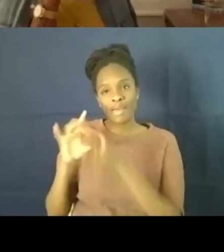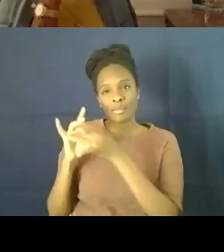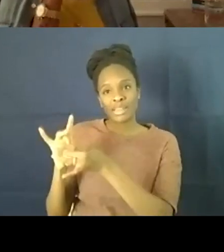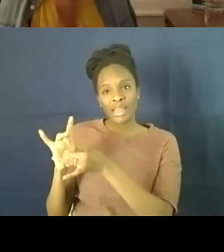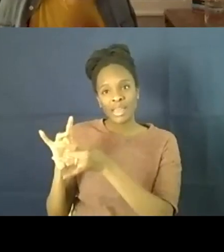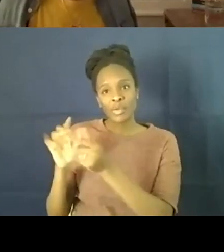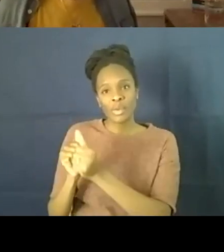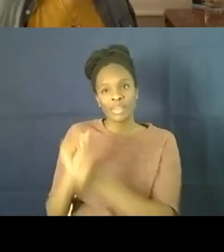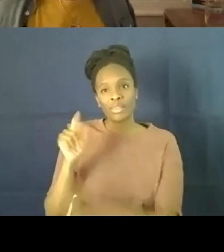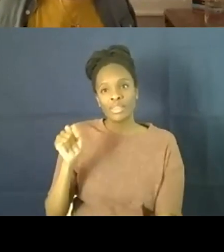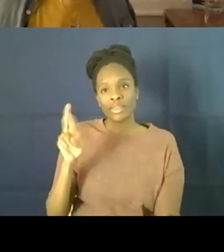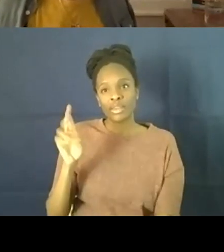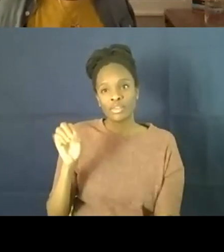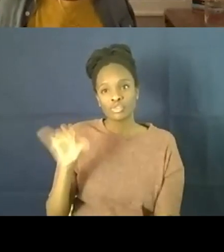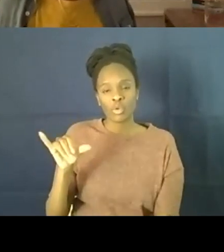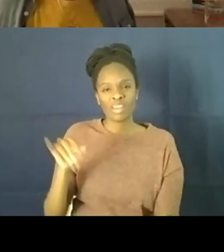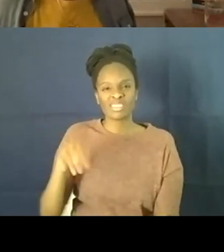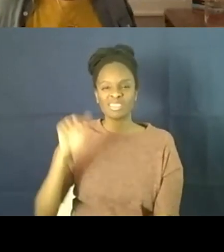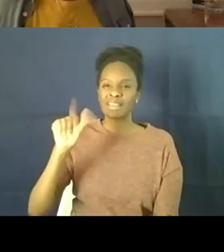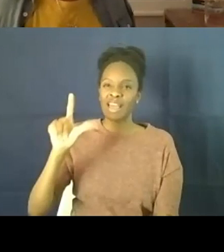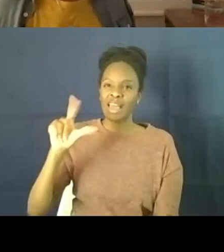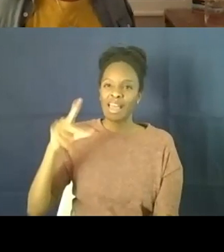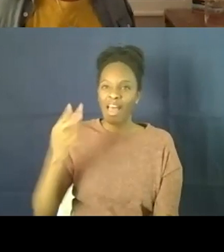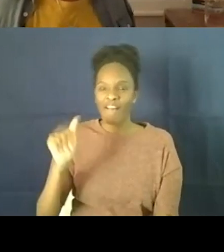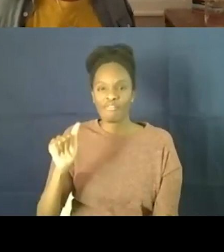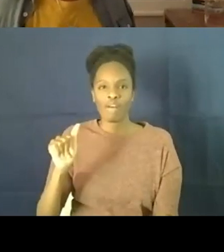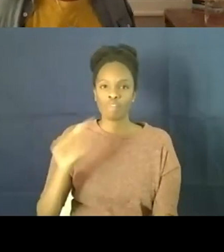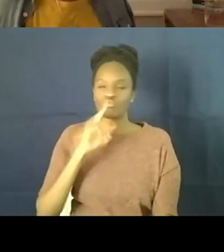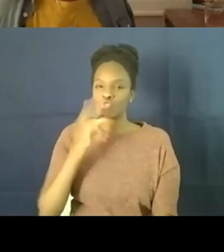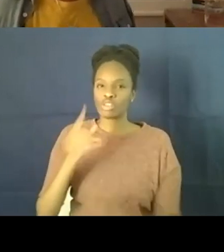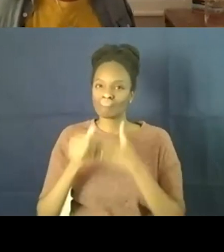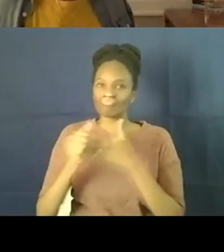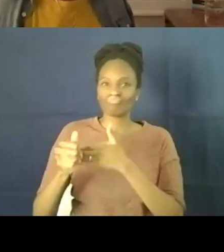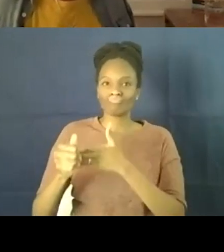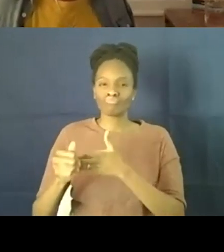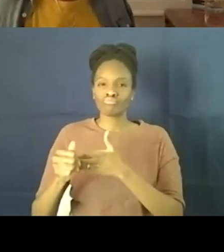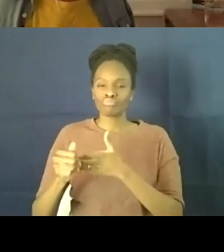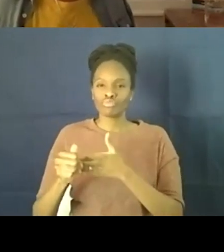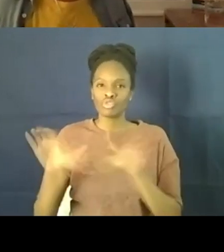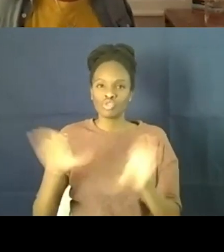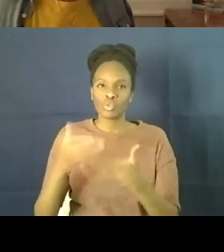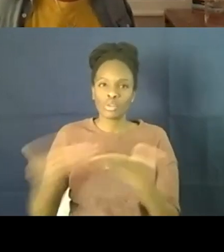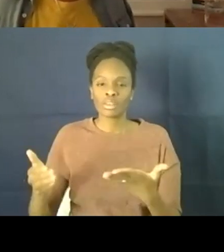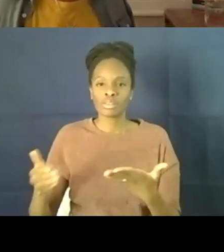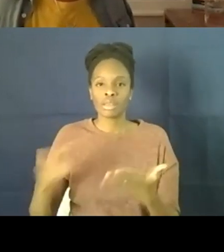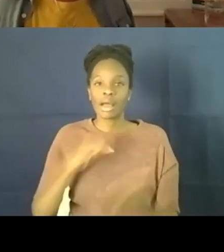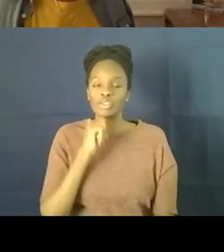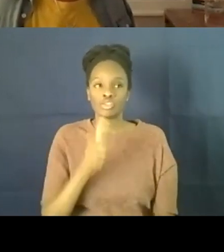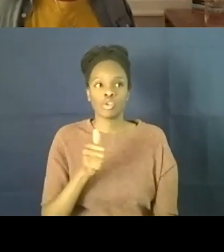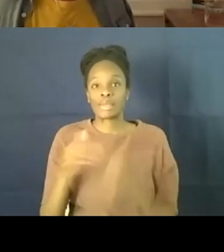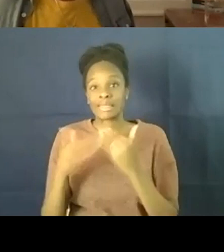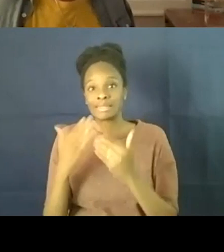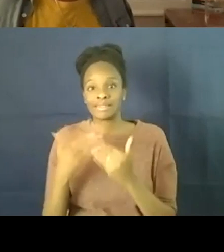alphaness, trying to like get things done, be in charge. And so like, even though like I don't readily identify with him, I just